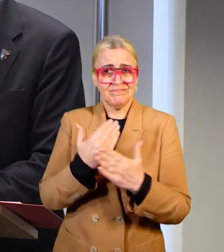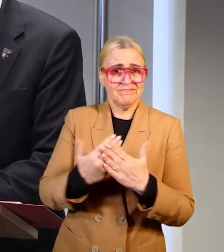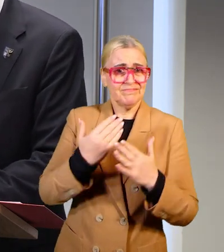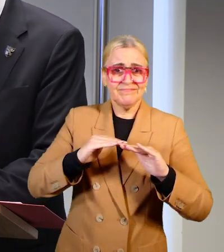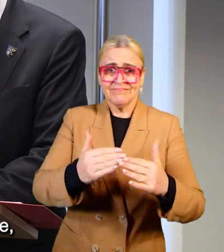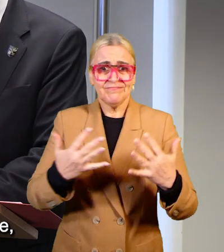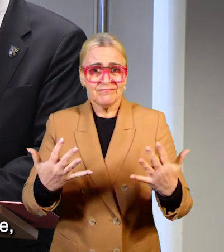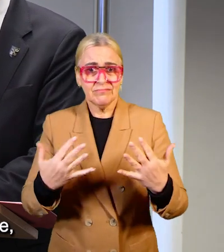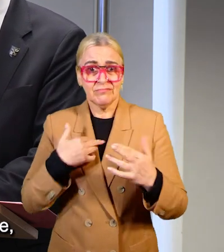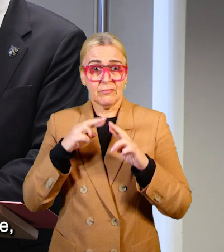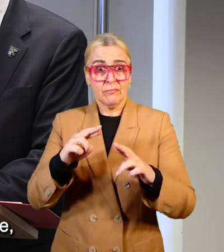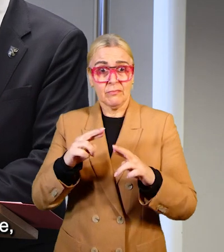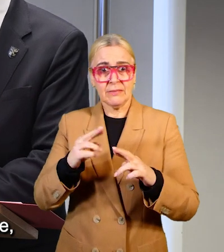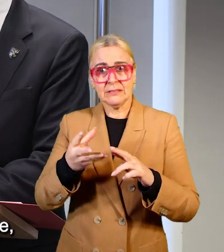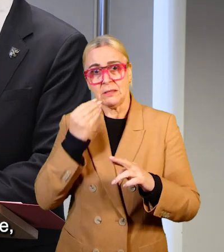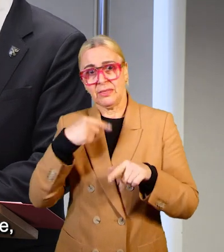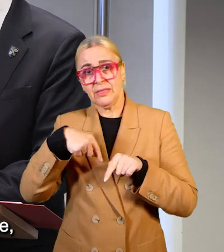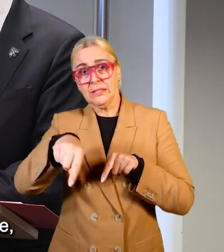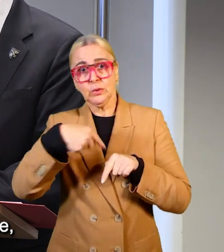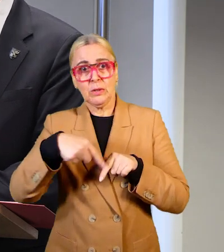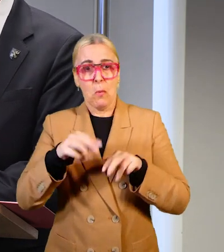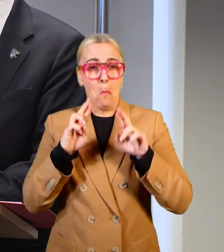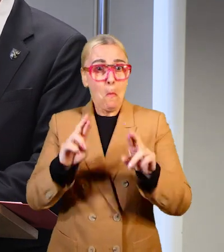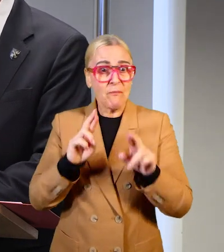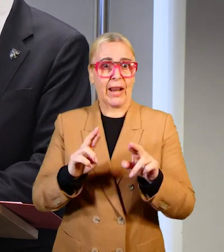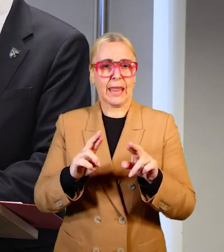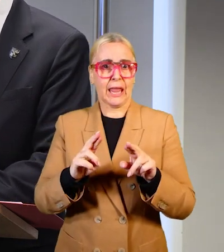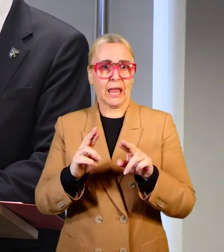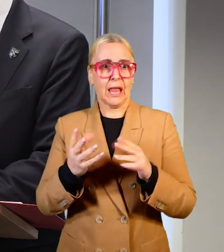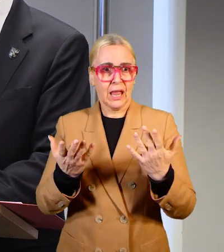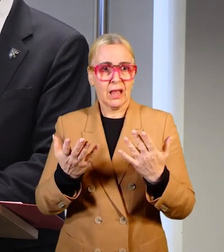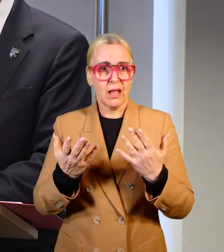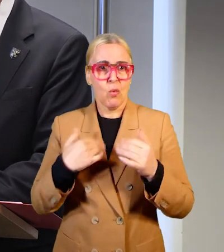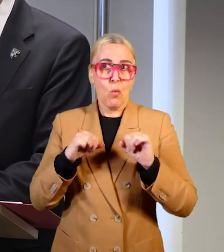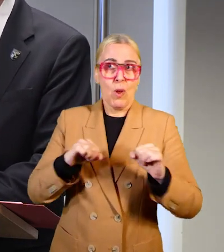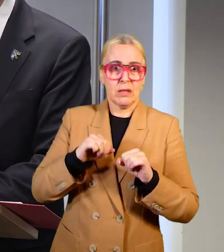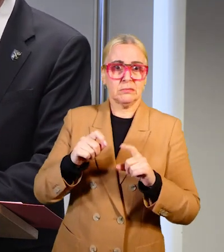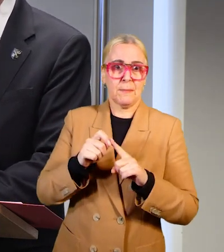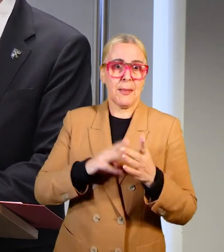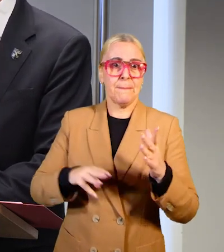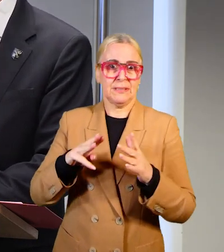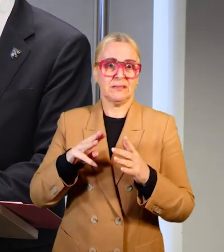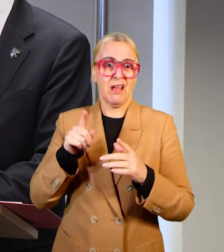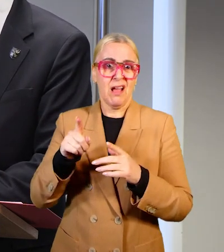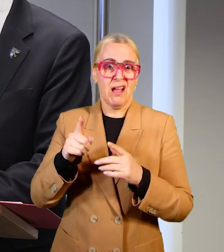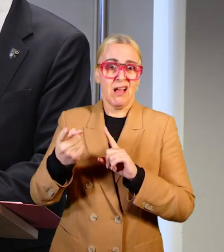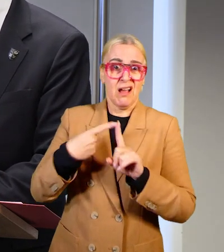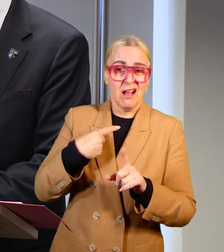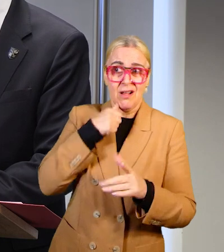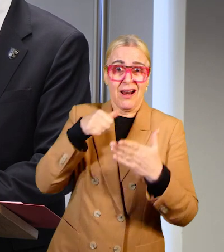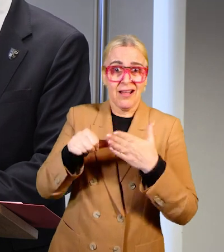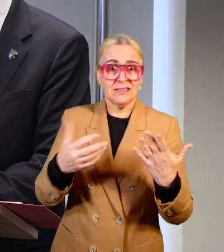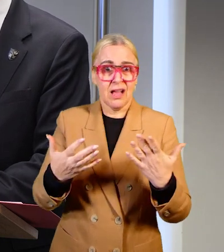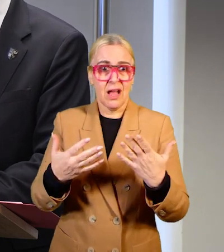Christmas. Unfortunately, at this moment in time, there is no update to give, though I am hopeful we will hear